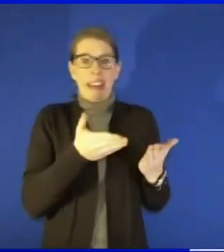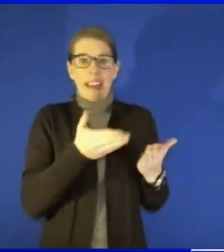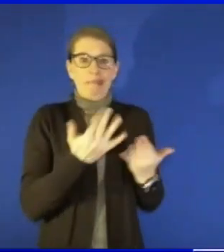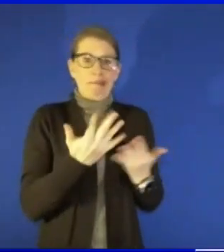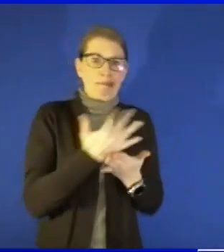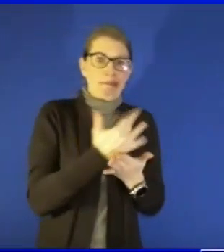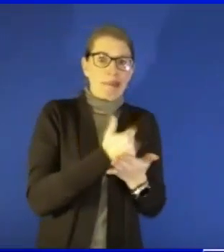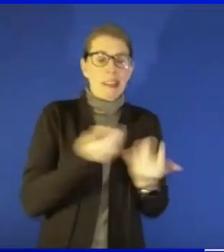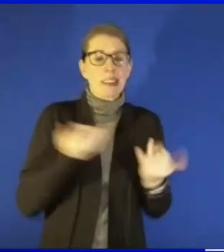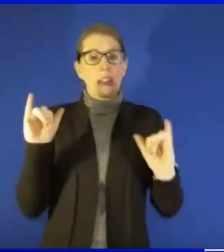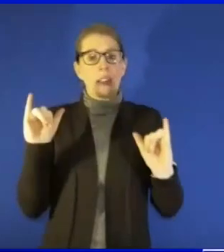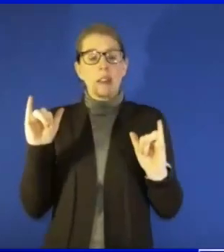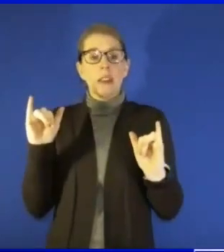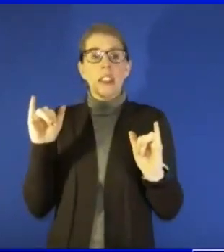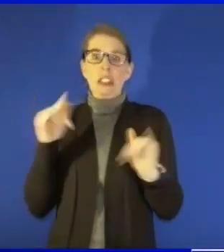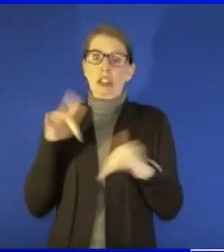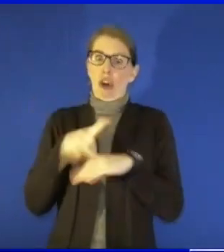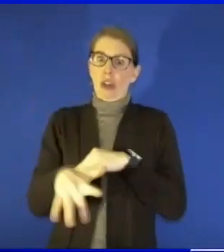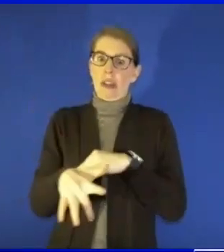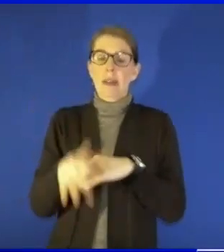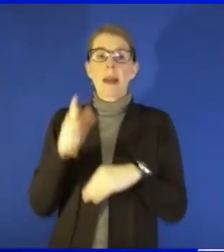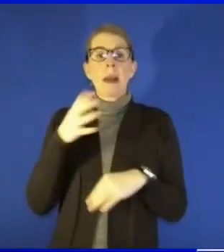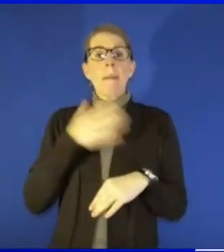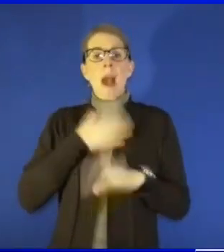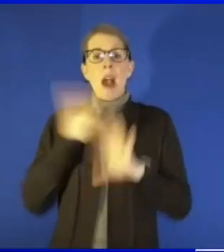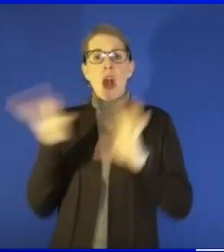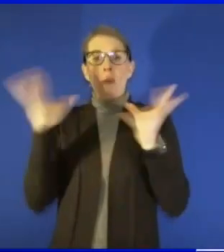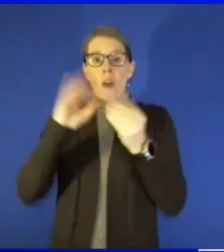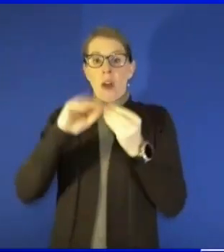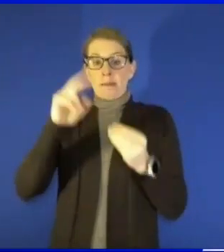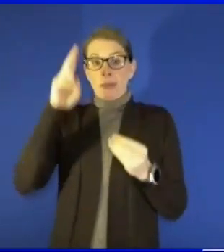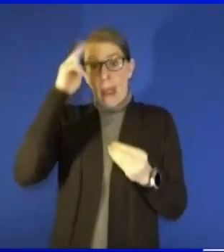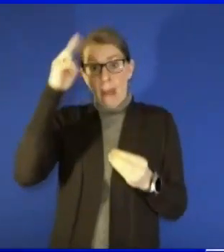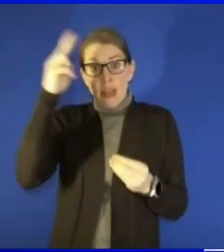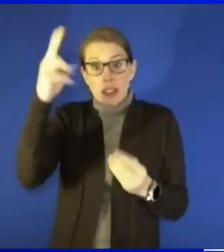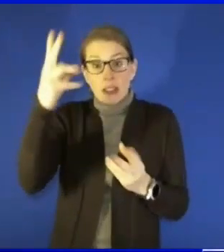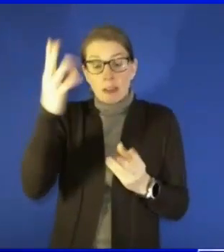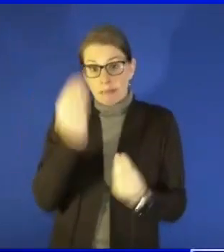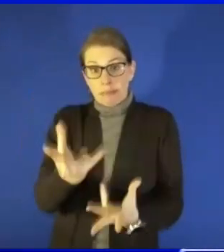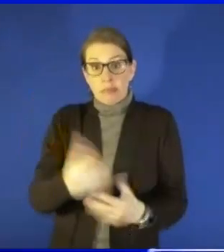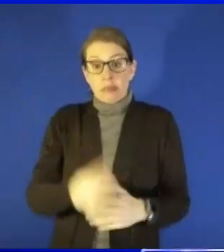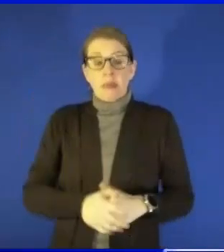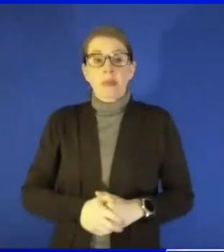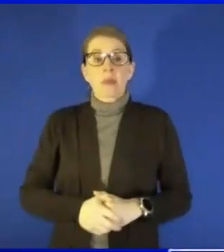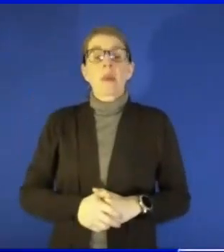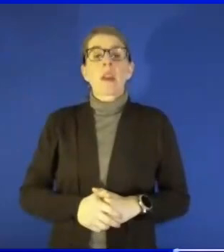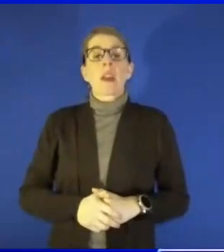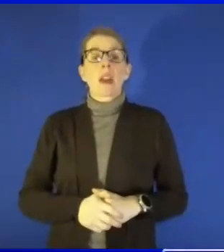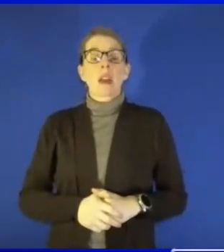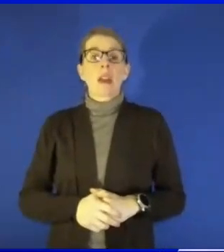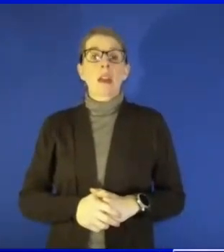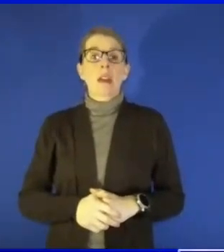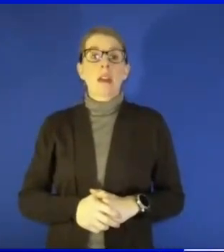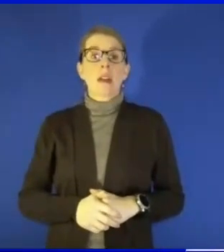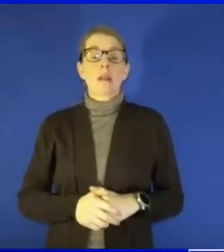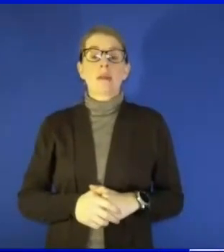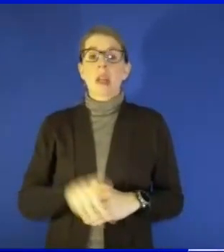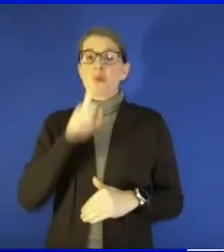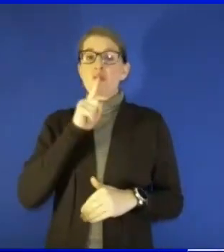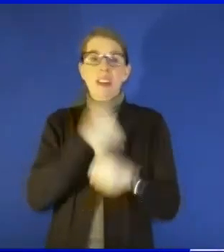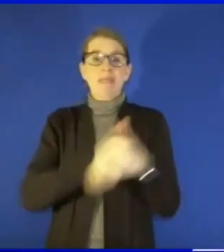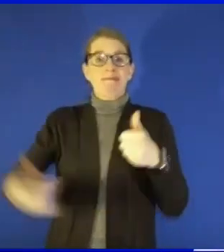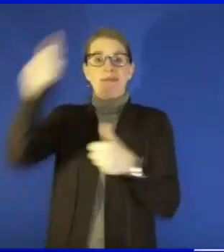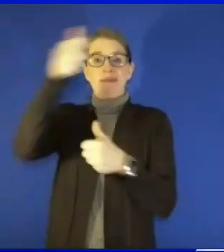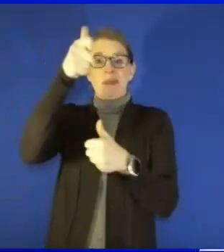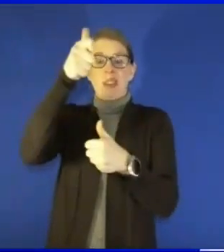overall hypothesis, and I think this is borne true since the initial Wuhan isolate, is that there is a large umbrella or that spectrum of disease